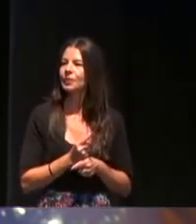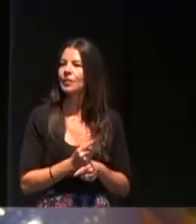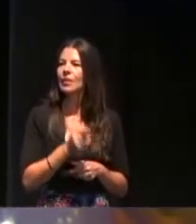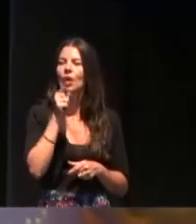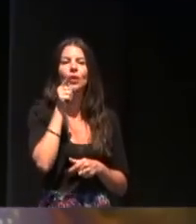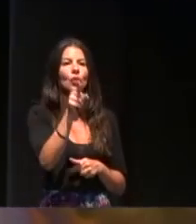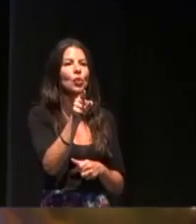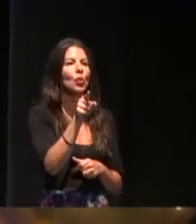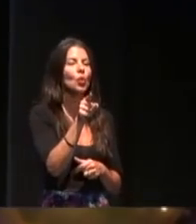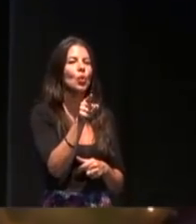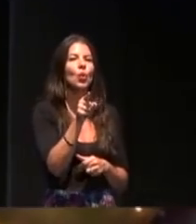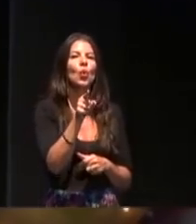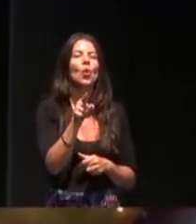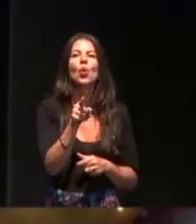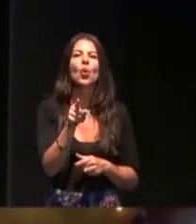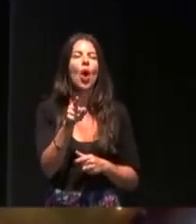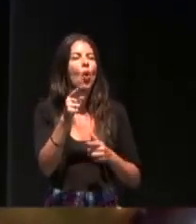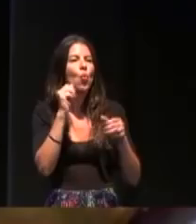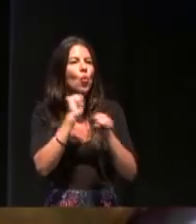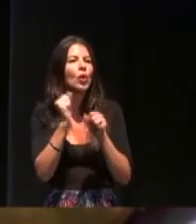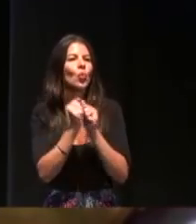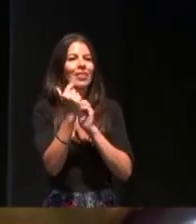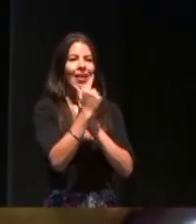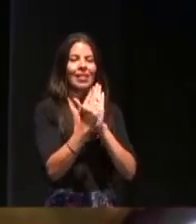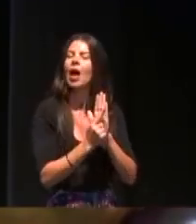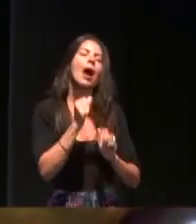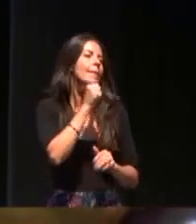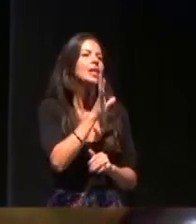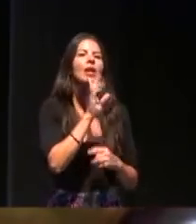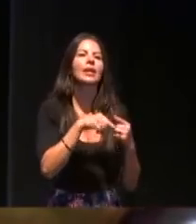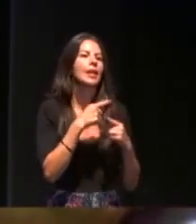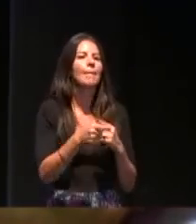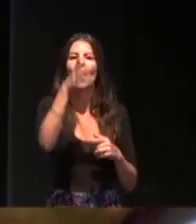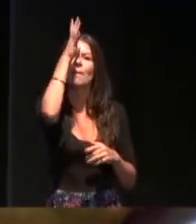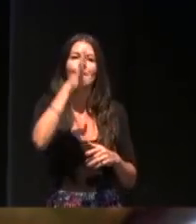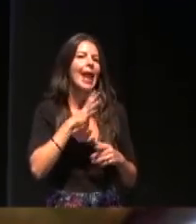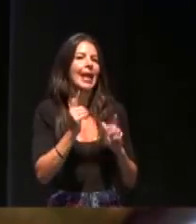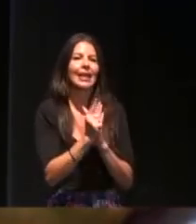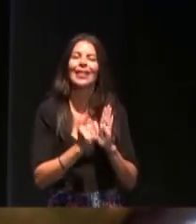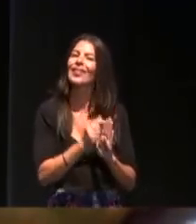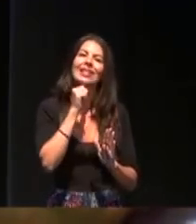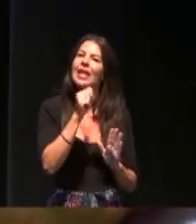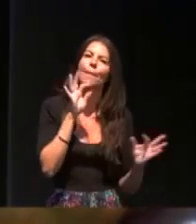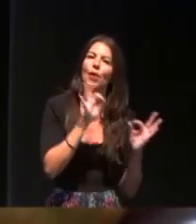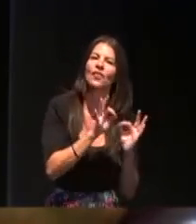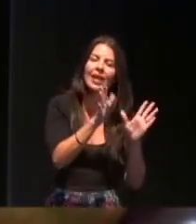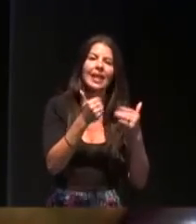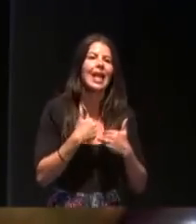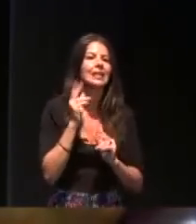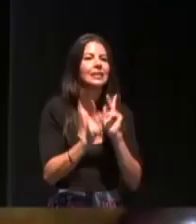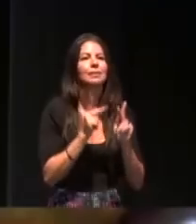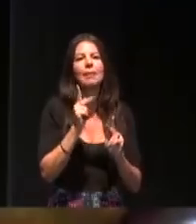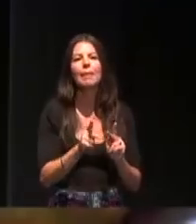You operate under the law. I'm not talking about man's law that's imperfect and has people